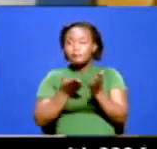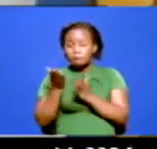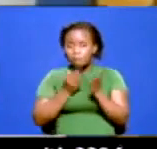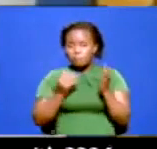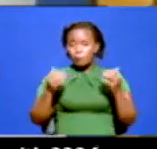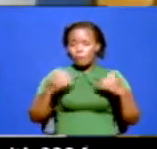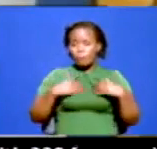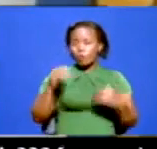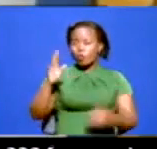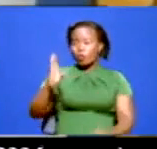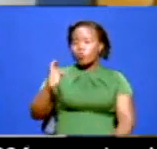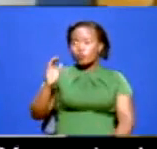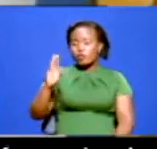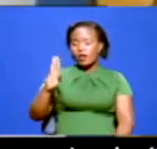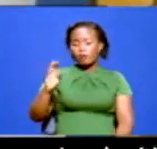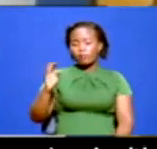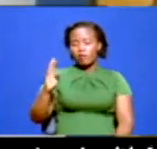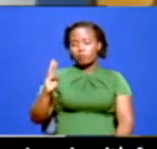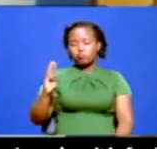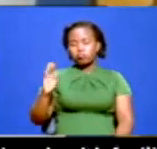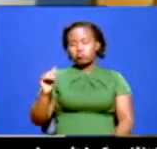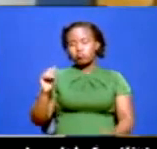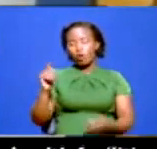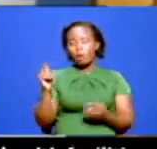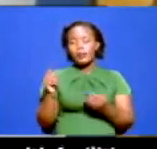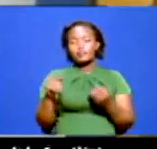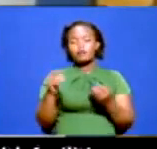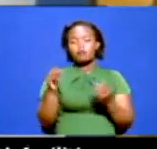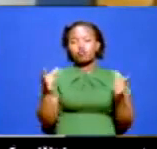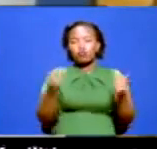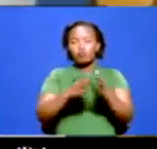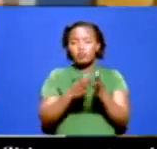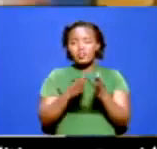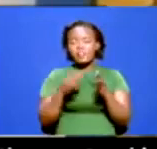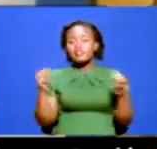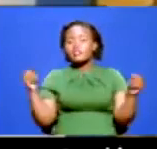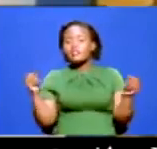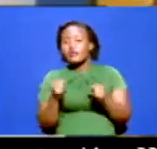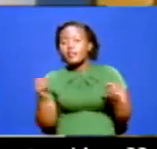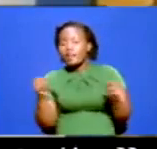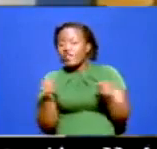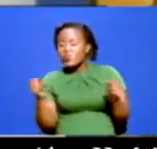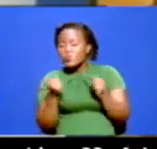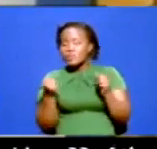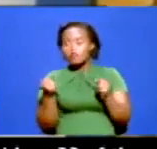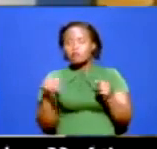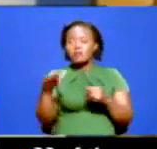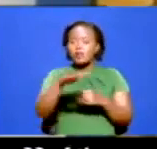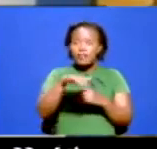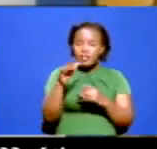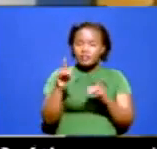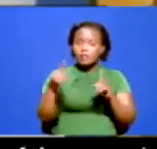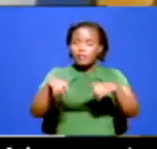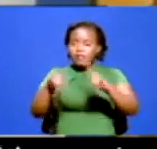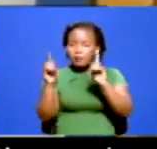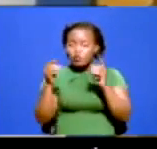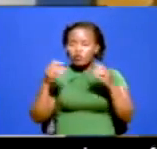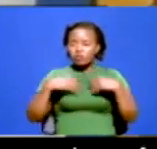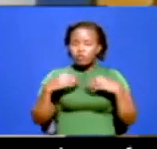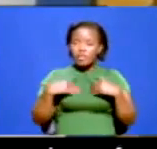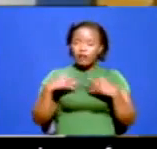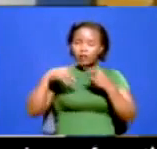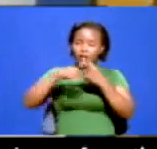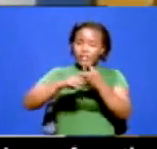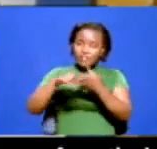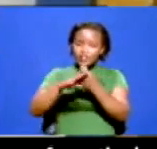have a combat engineering brigade in Nanyuki. What does it do? It does provide combat engineering support to the